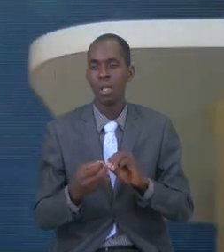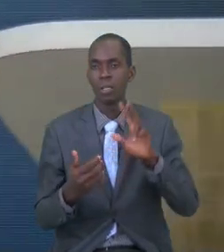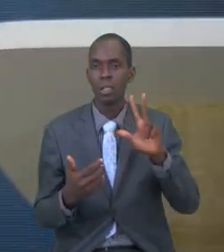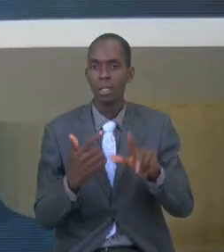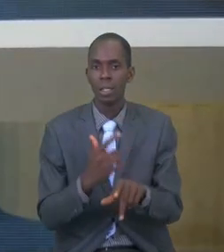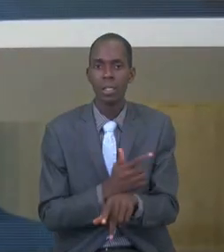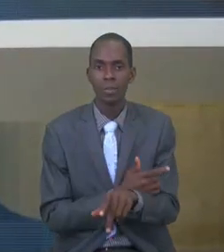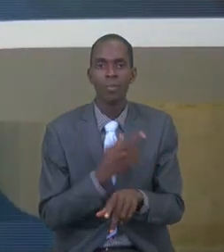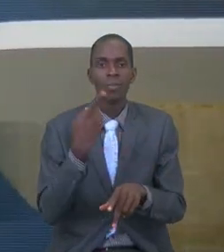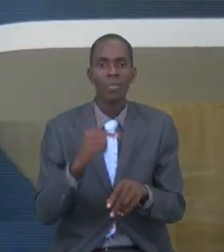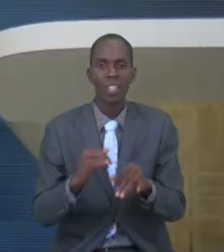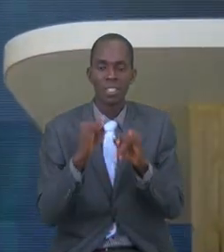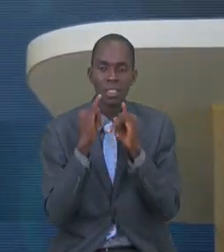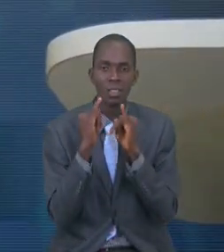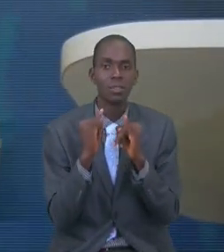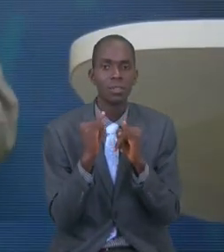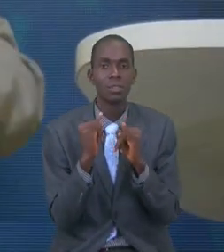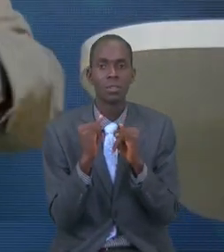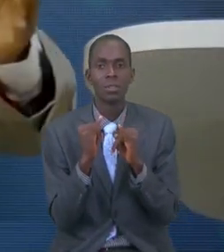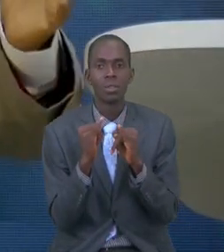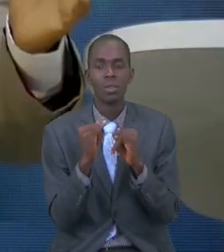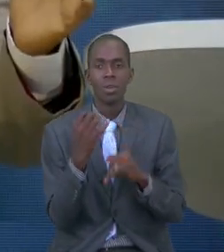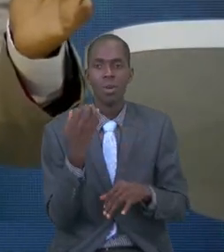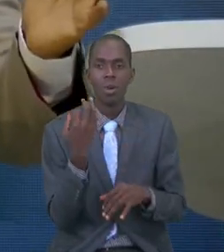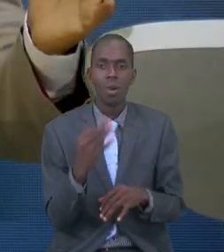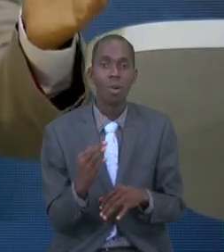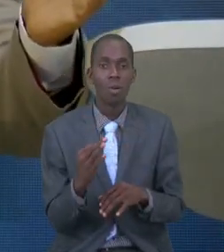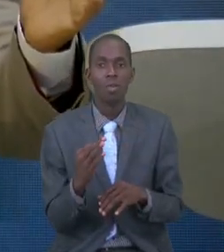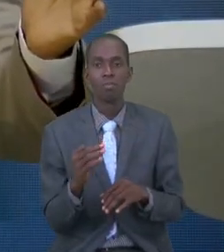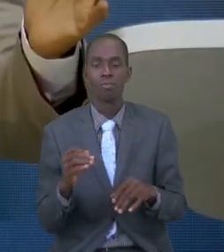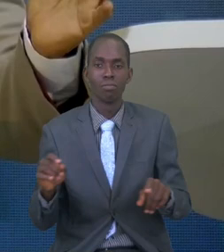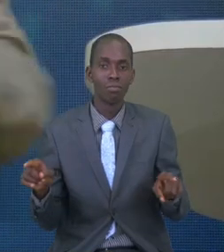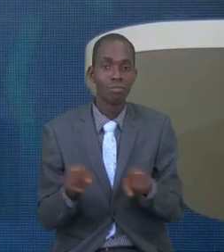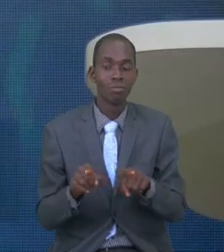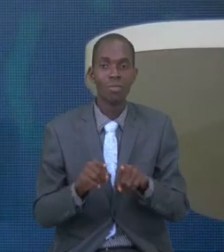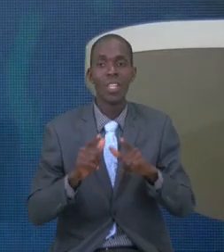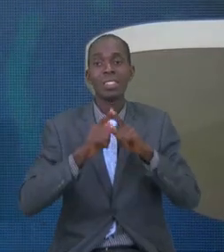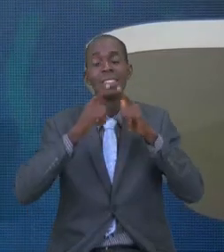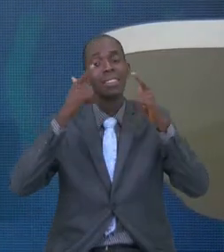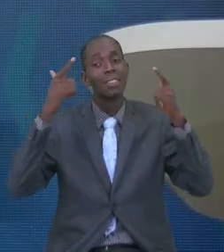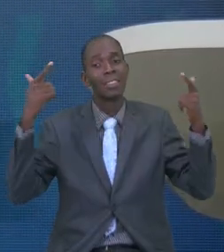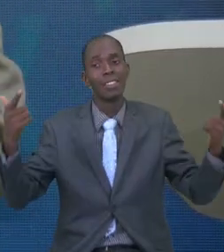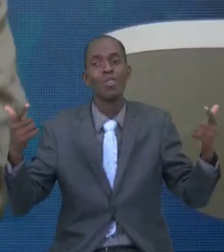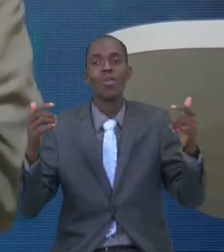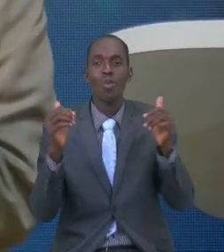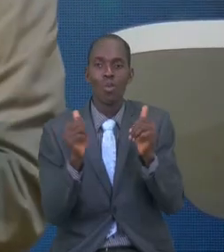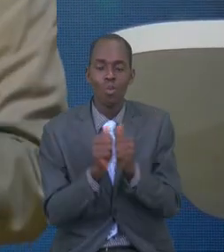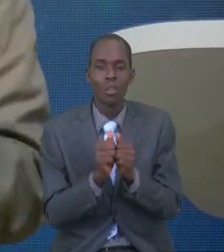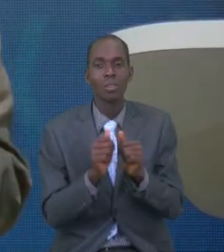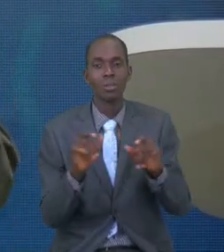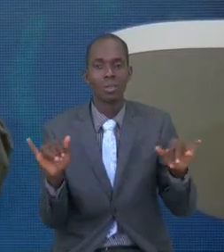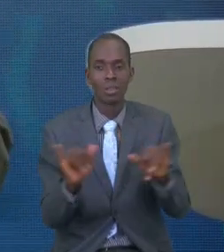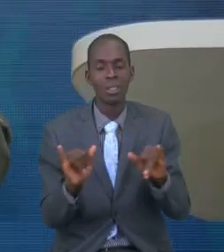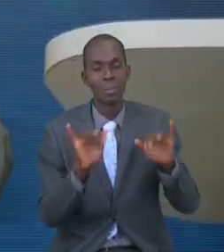at the directive of such magnitude. Was such mercy.